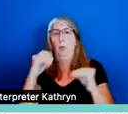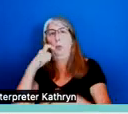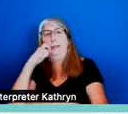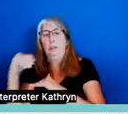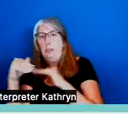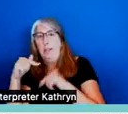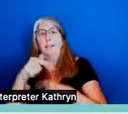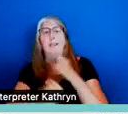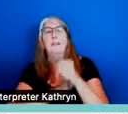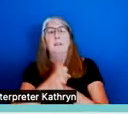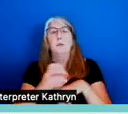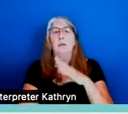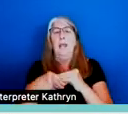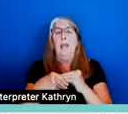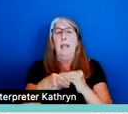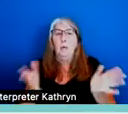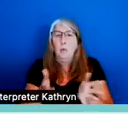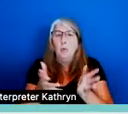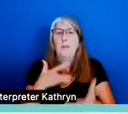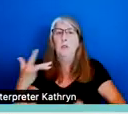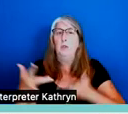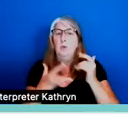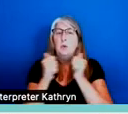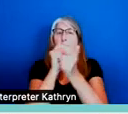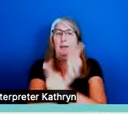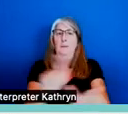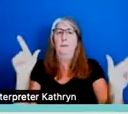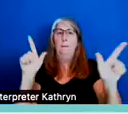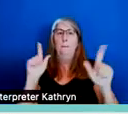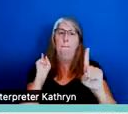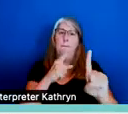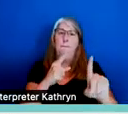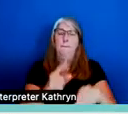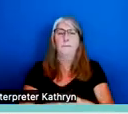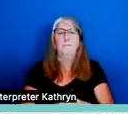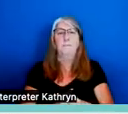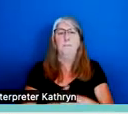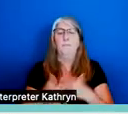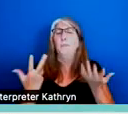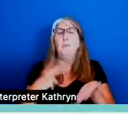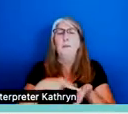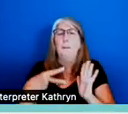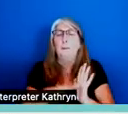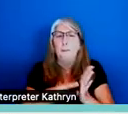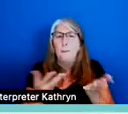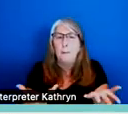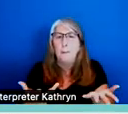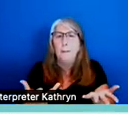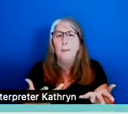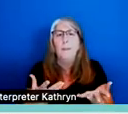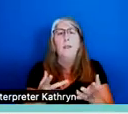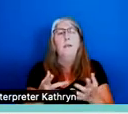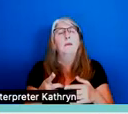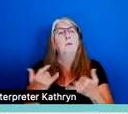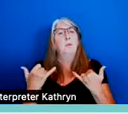added cultivating joy through liberation, towards liberation. What does that even mean? Take a moment